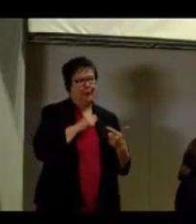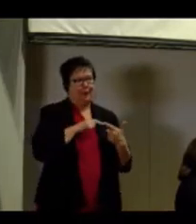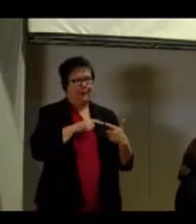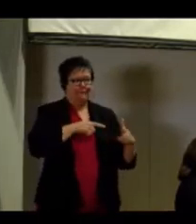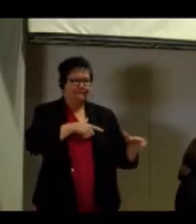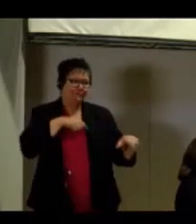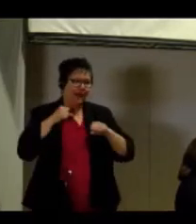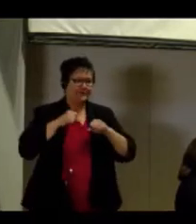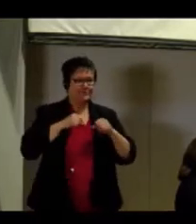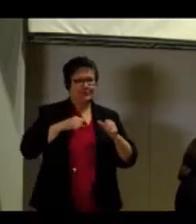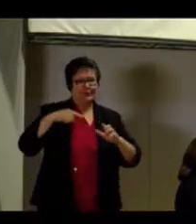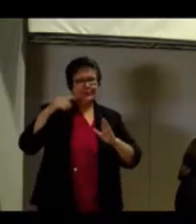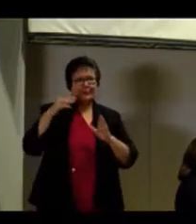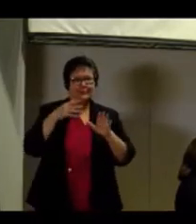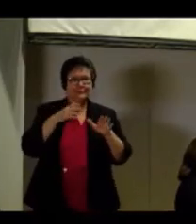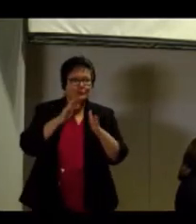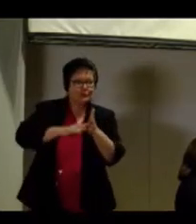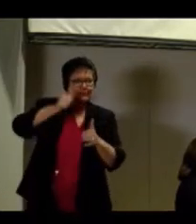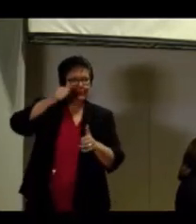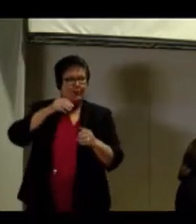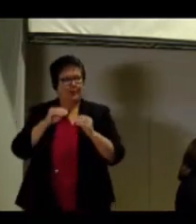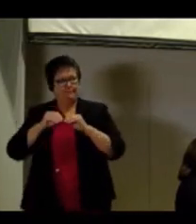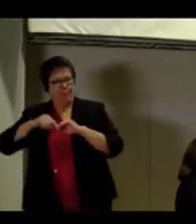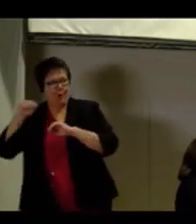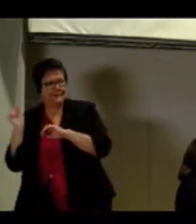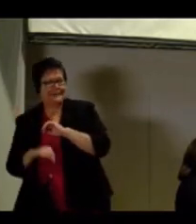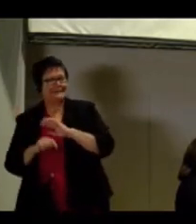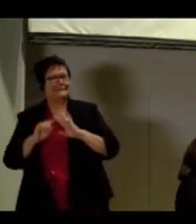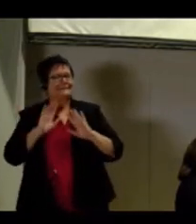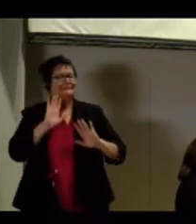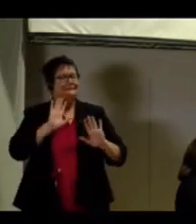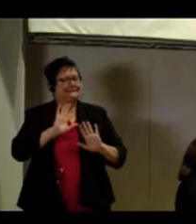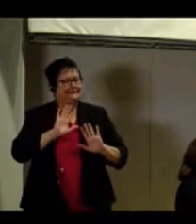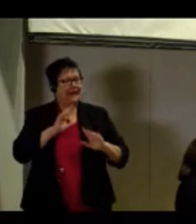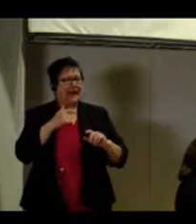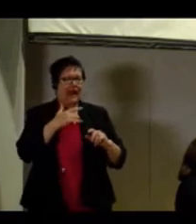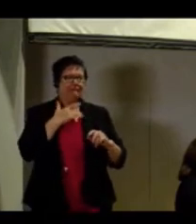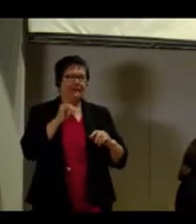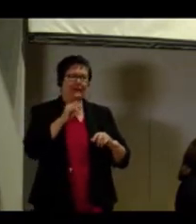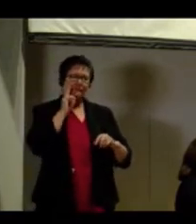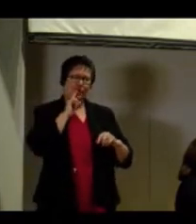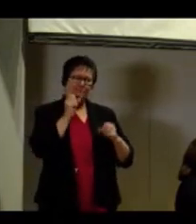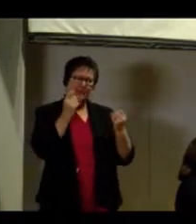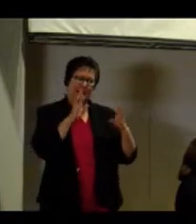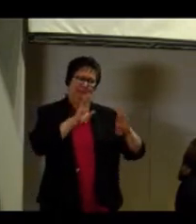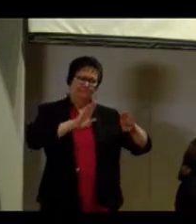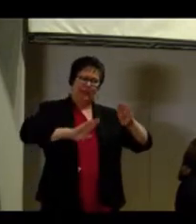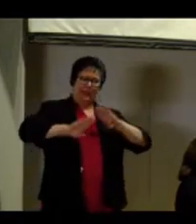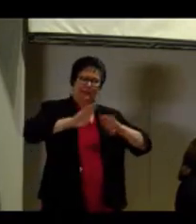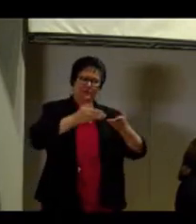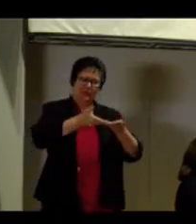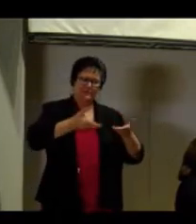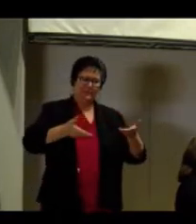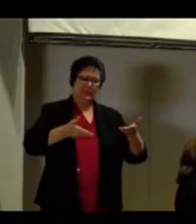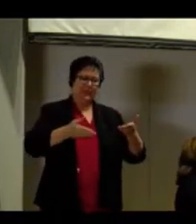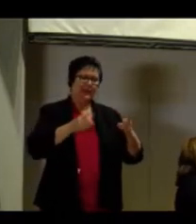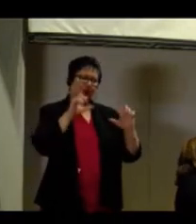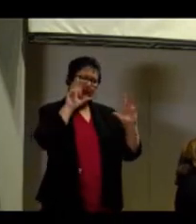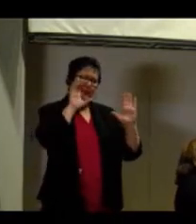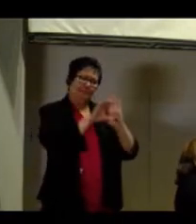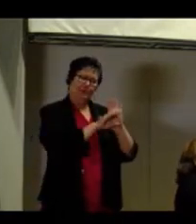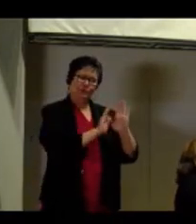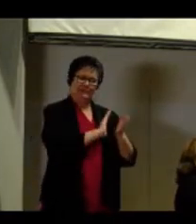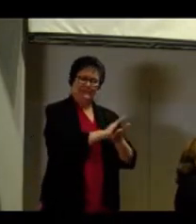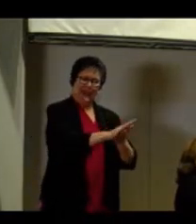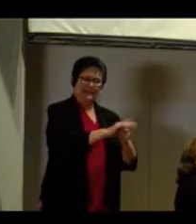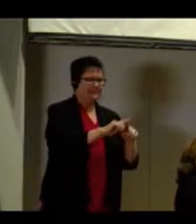intensively, et cetera. And I think for a lot of biological specimens, while the image is nice, it's actually not enough. And